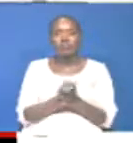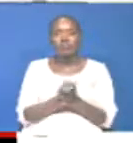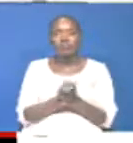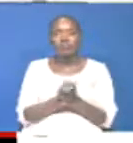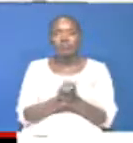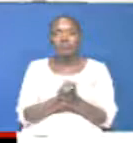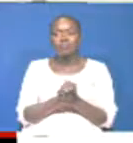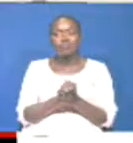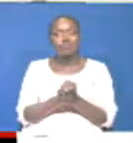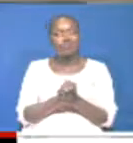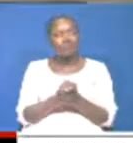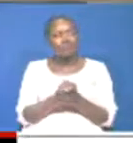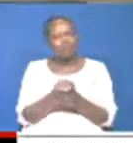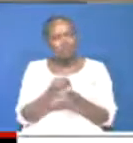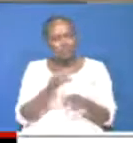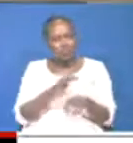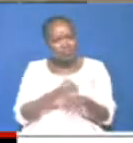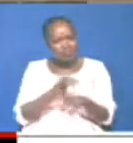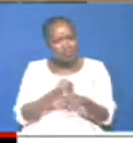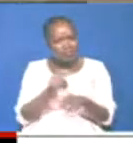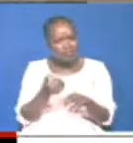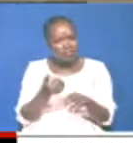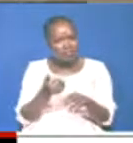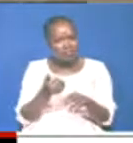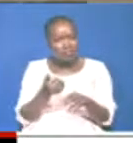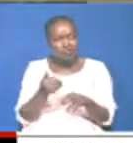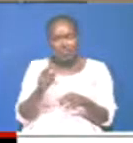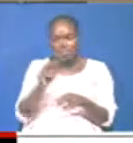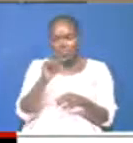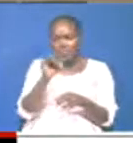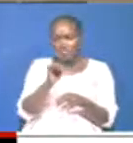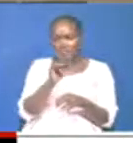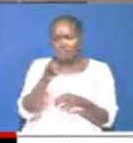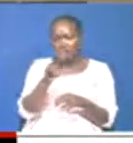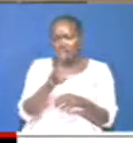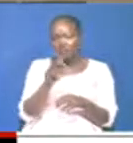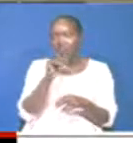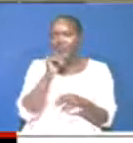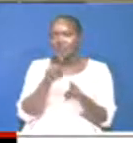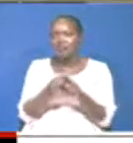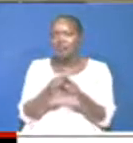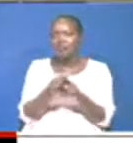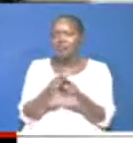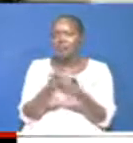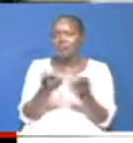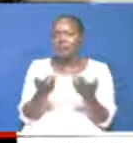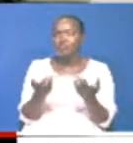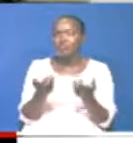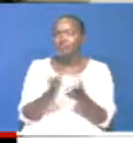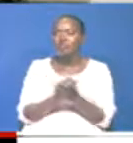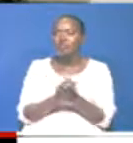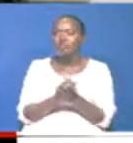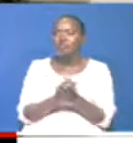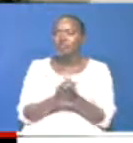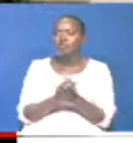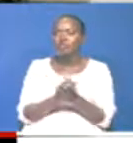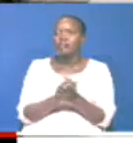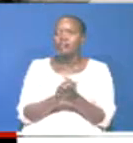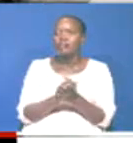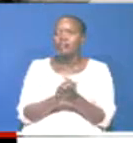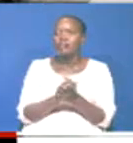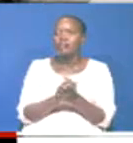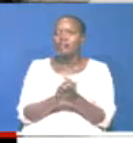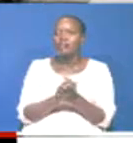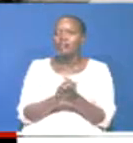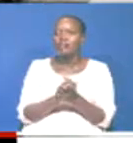called Patrick Njiro's brother? Many a times. We call each other brother. And I'm the one actually who built that